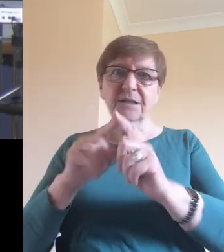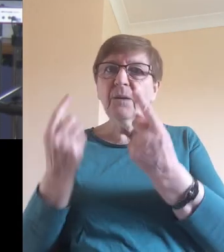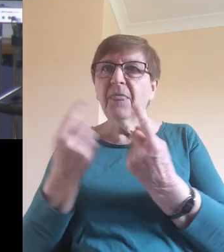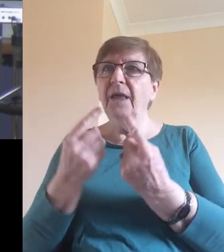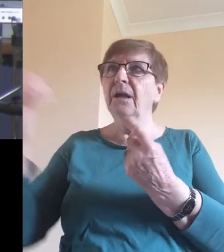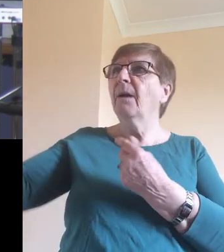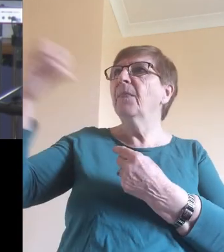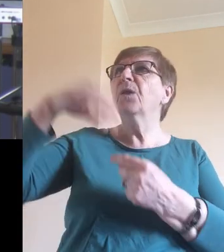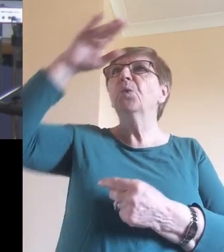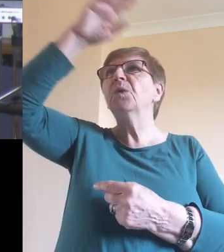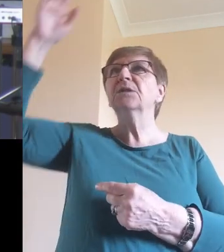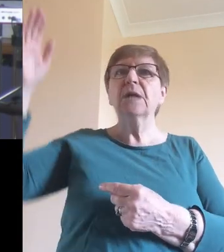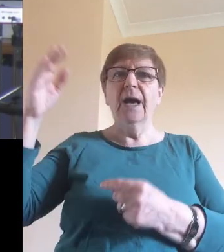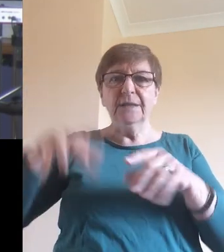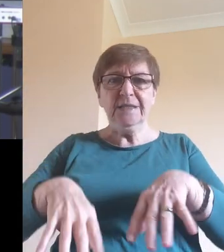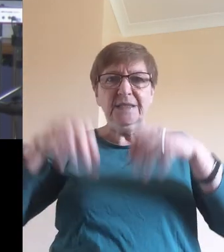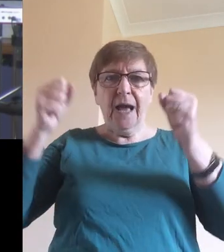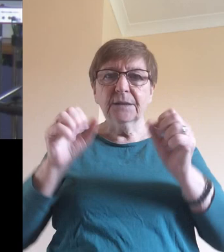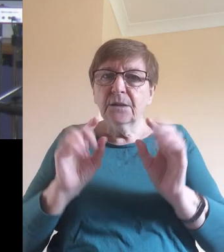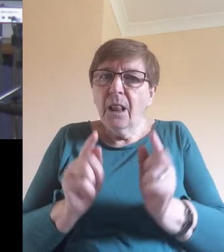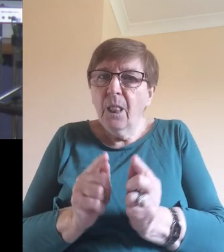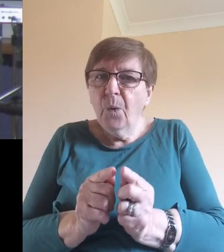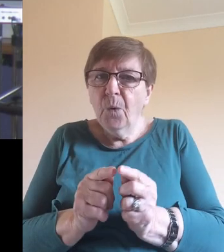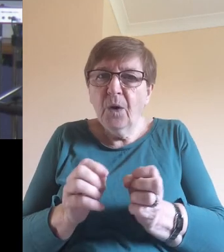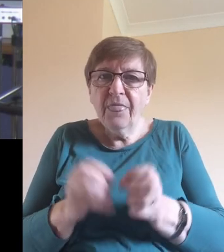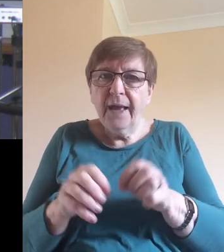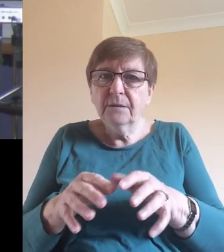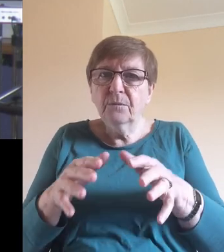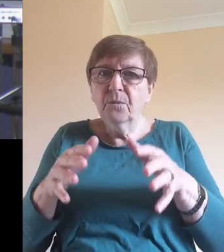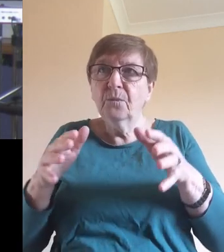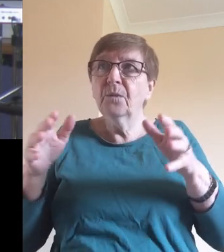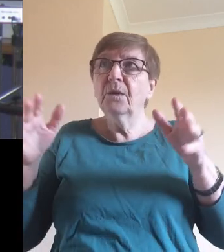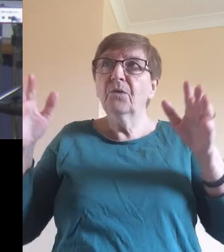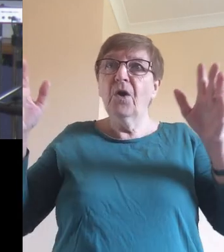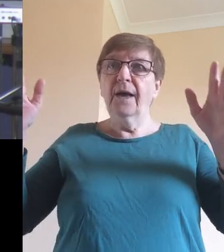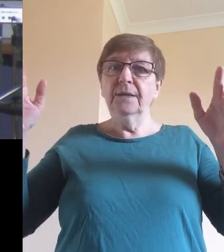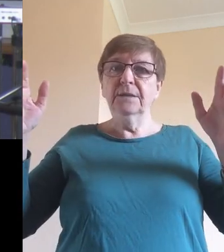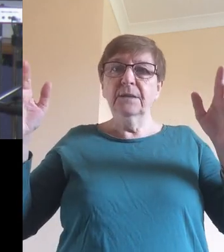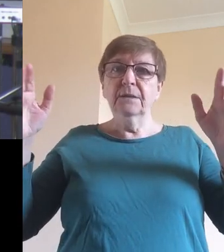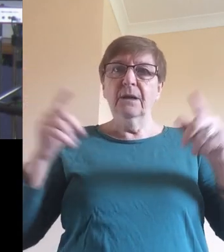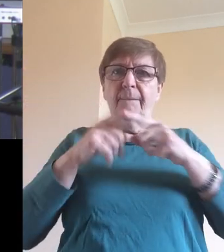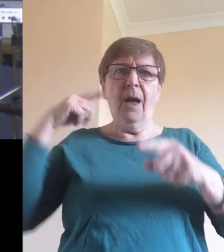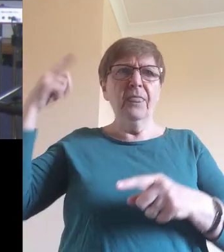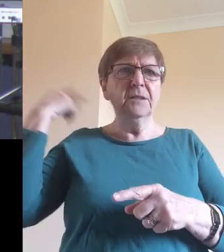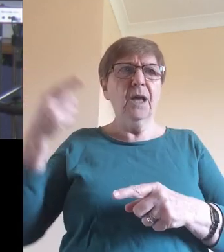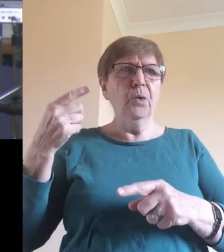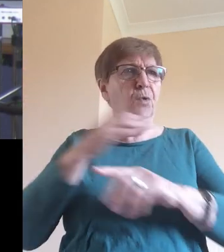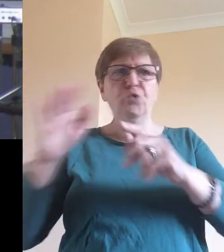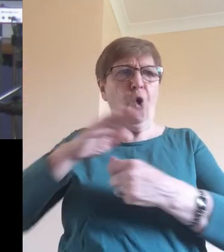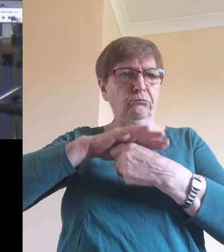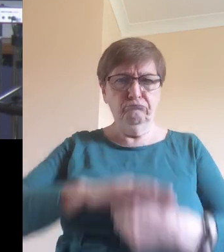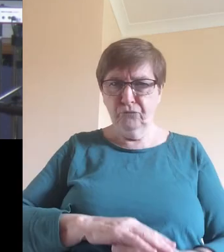the skies. It started down low, then it started to rise. But the sound wasn't